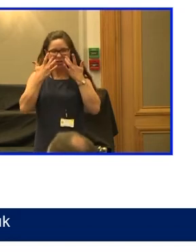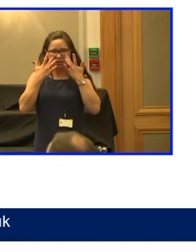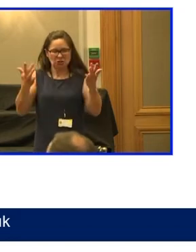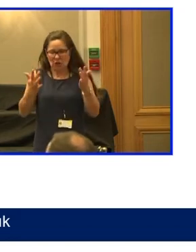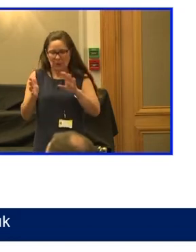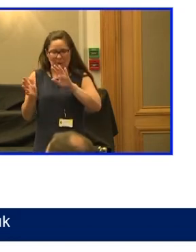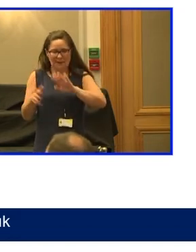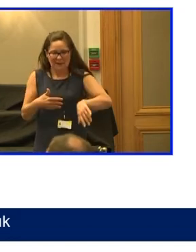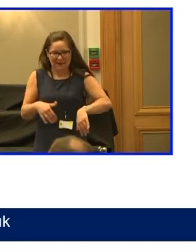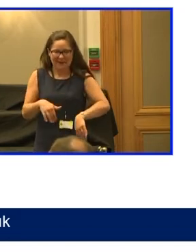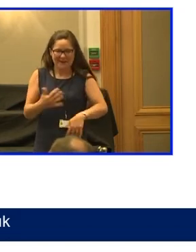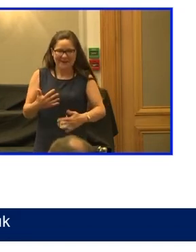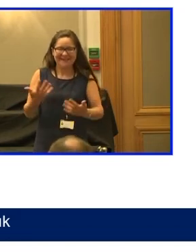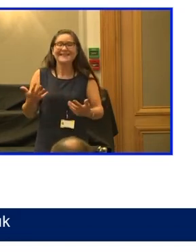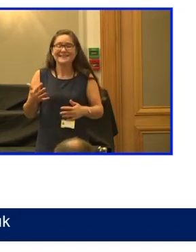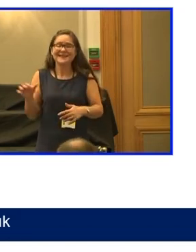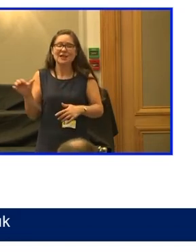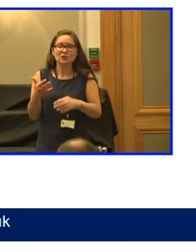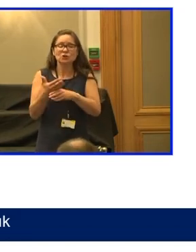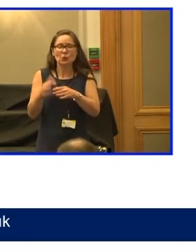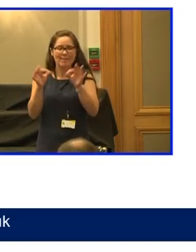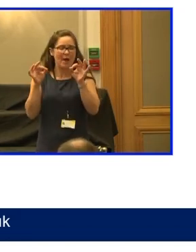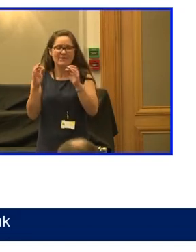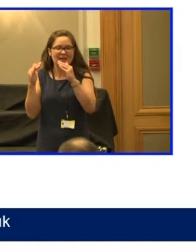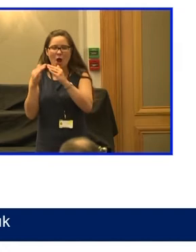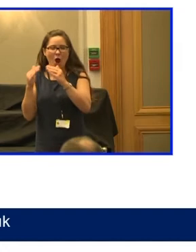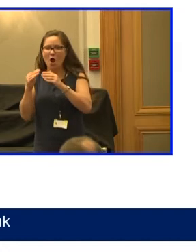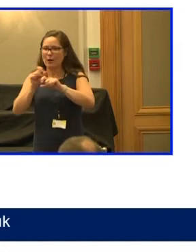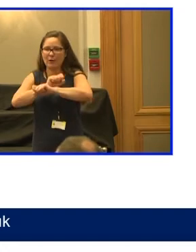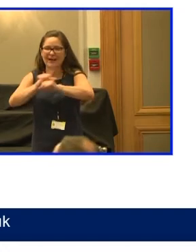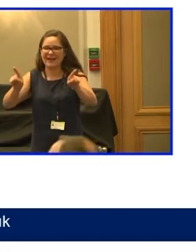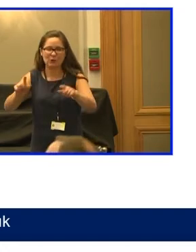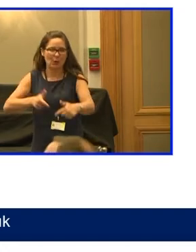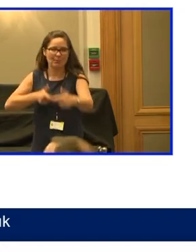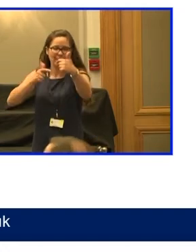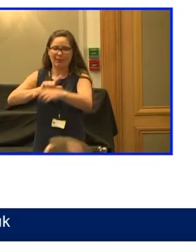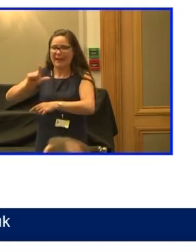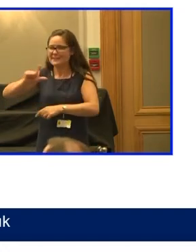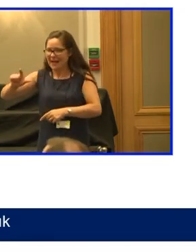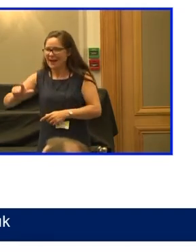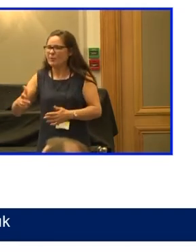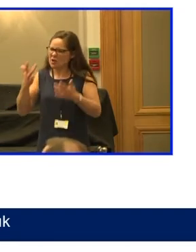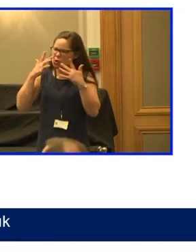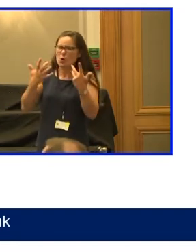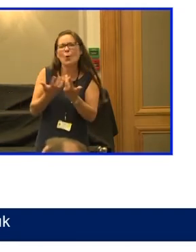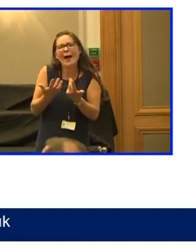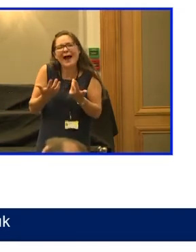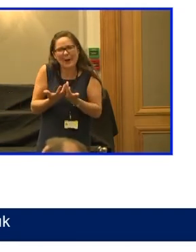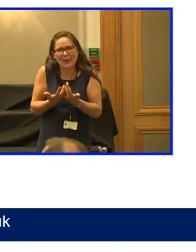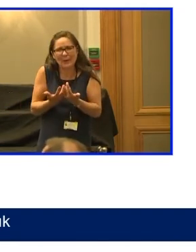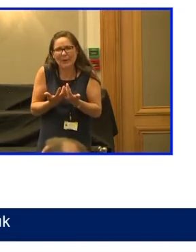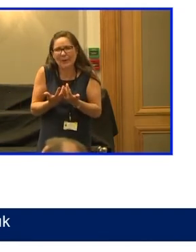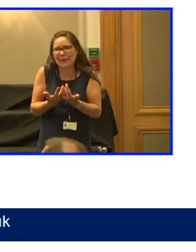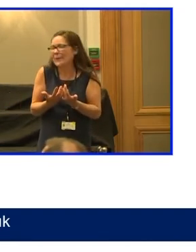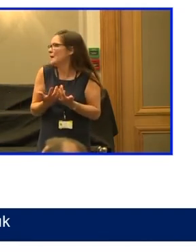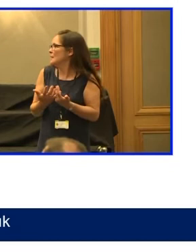that, edit it out, team. It worked perfectly. I'll send you a video later. But in essence, you get the principle. Shouldn't need to, nor does